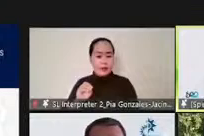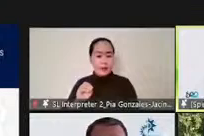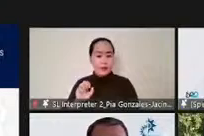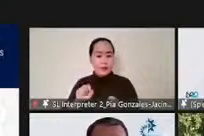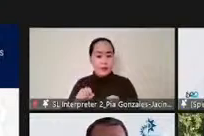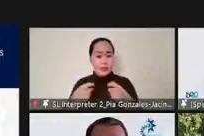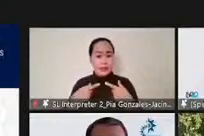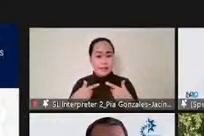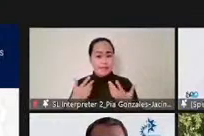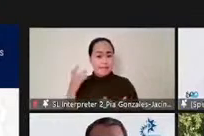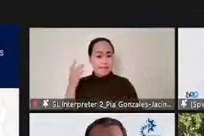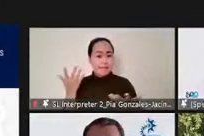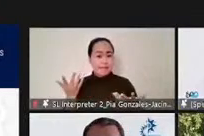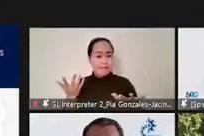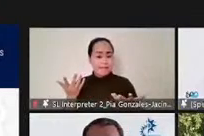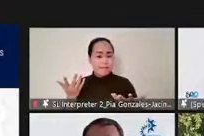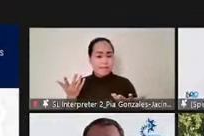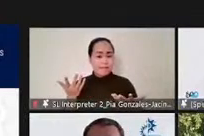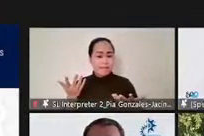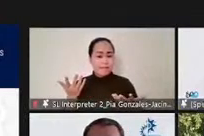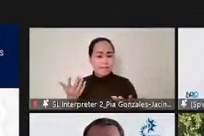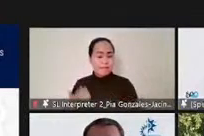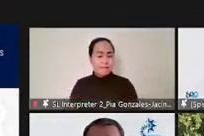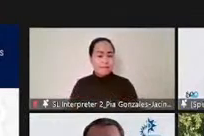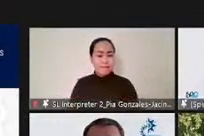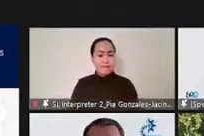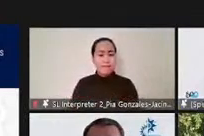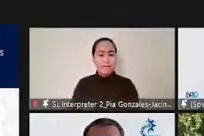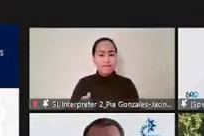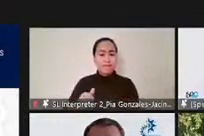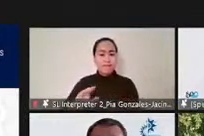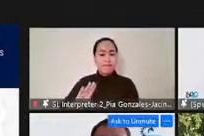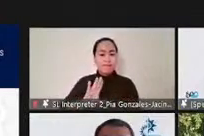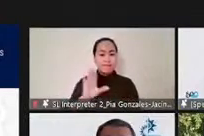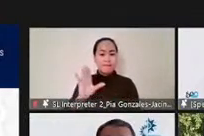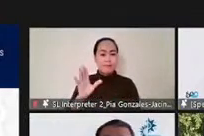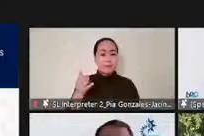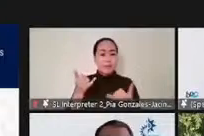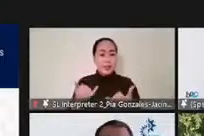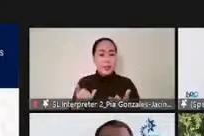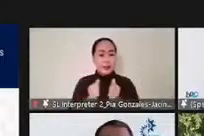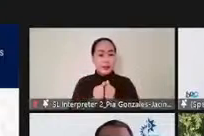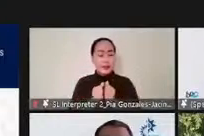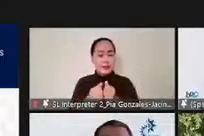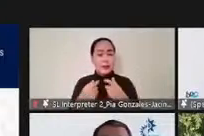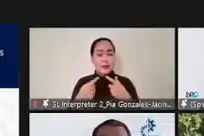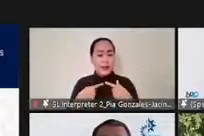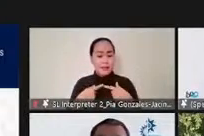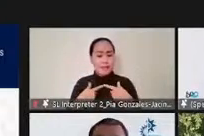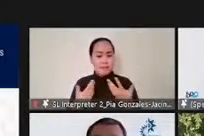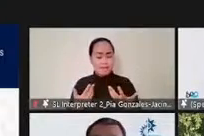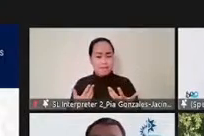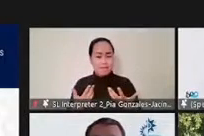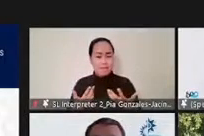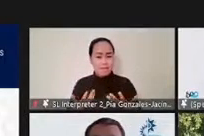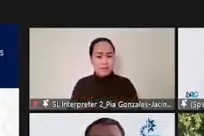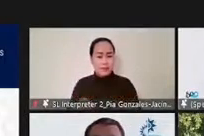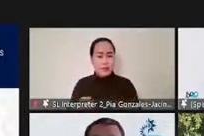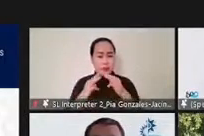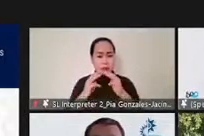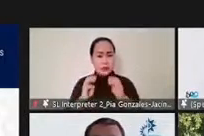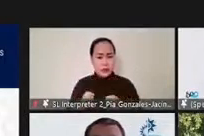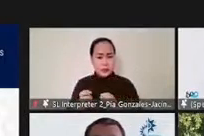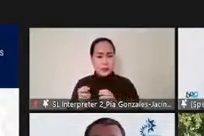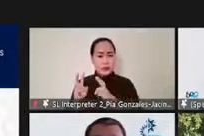Good morning po. I have here with us ang museum researcher natin who was with the team who collected the LEPA boats,